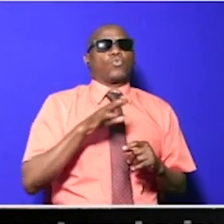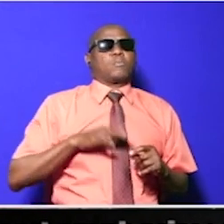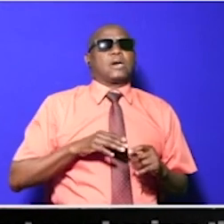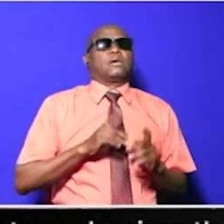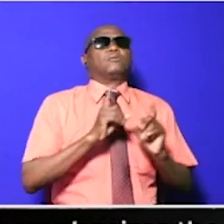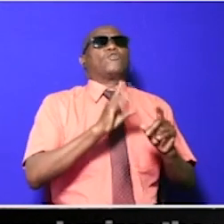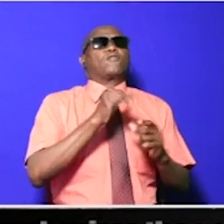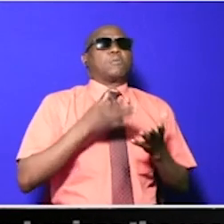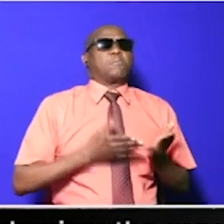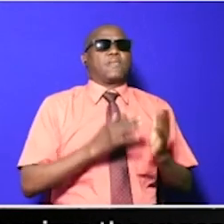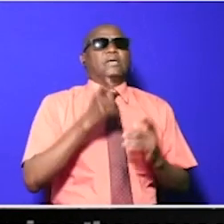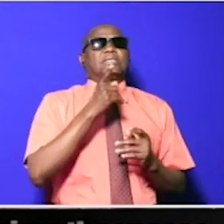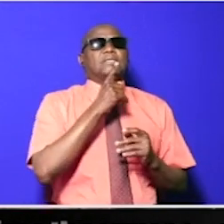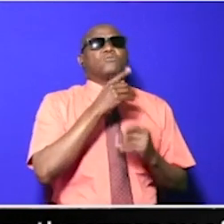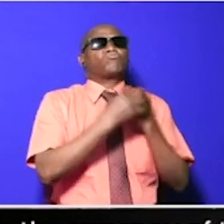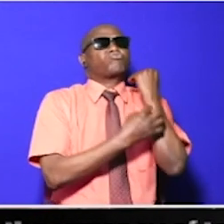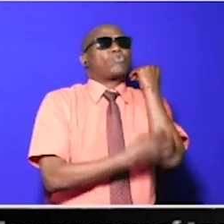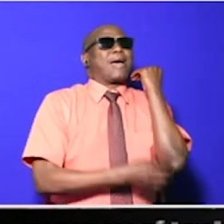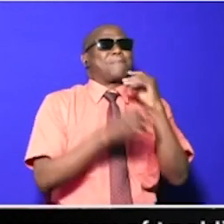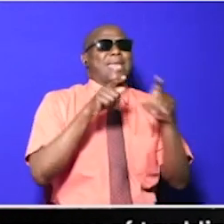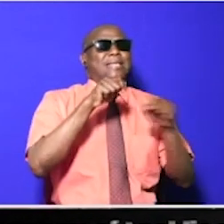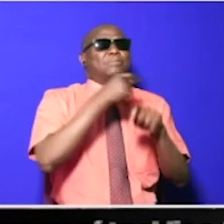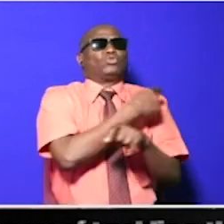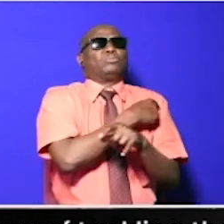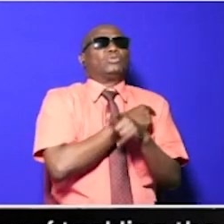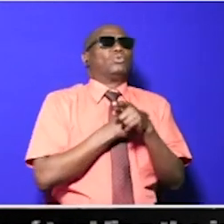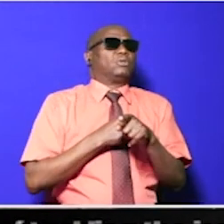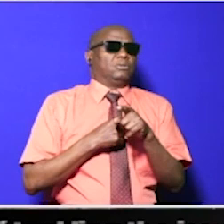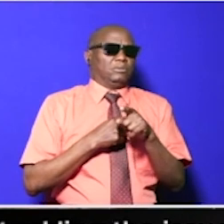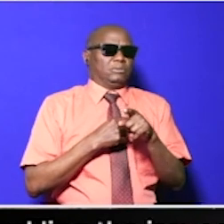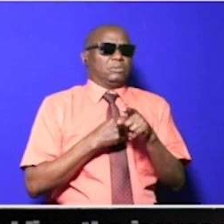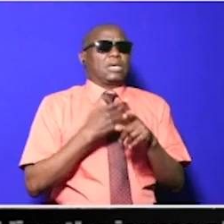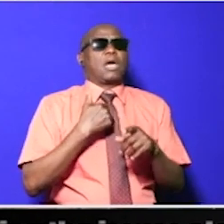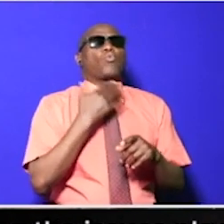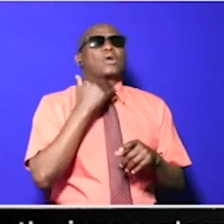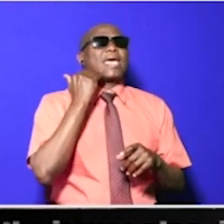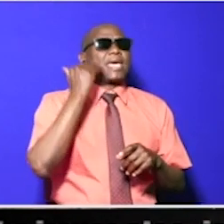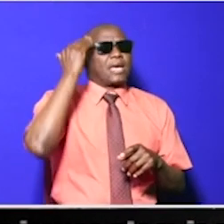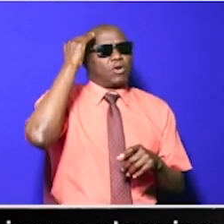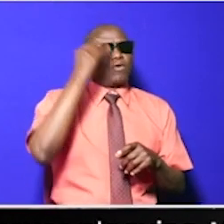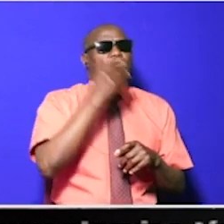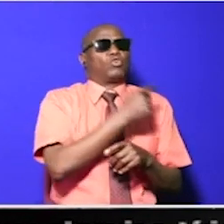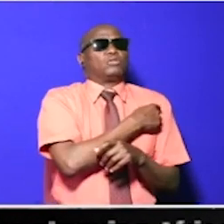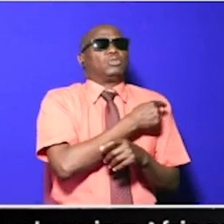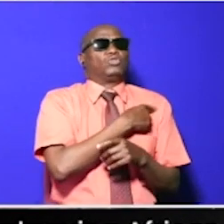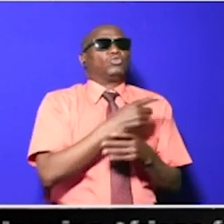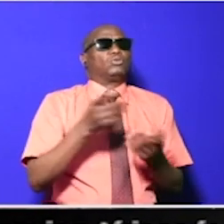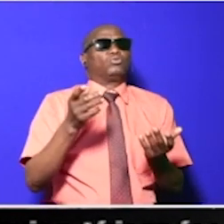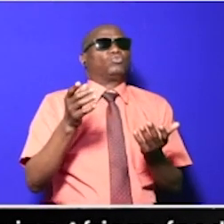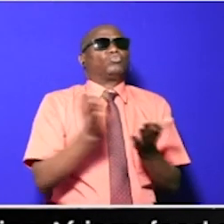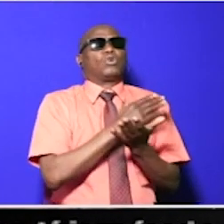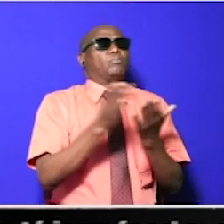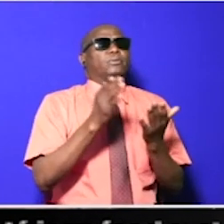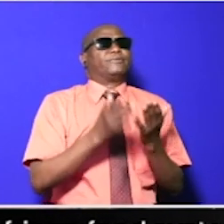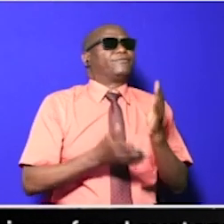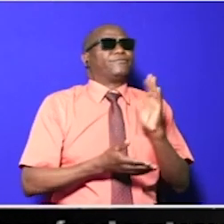poor management as the source of the problems facing them and now want the head of the hospital to be evacuated quickly. Bumula